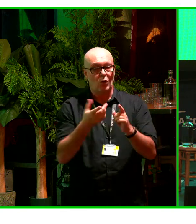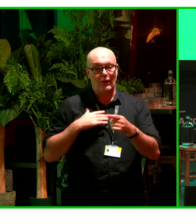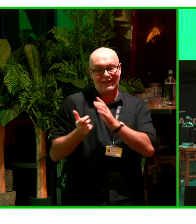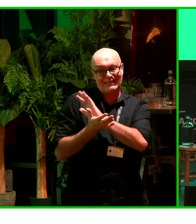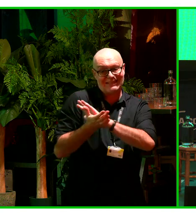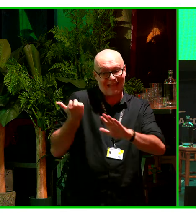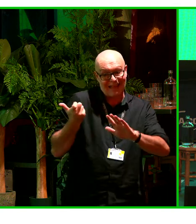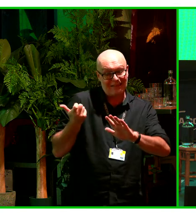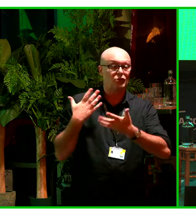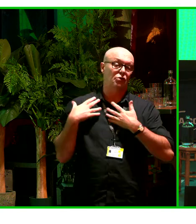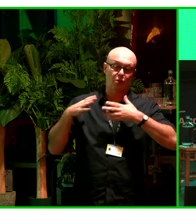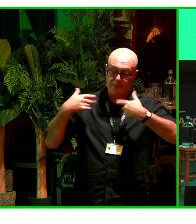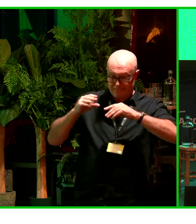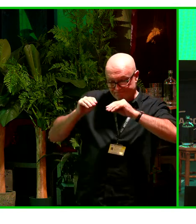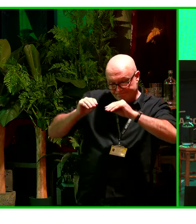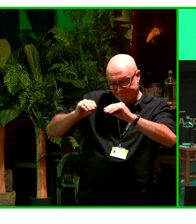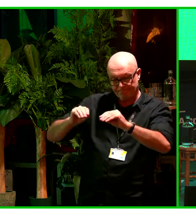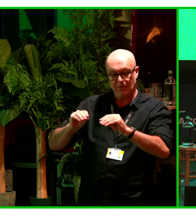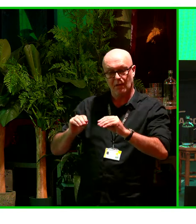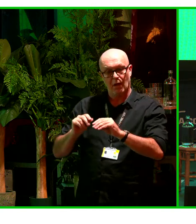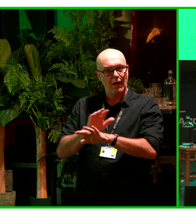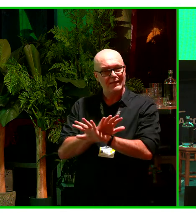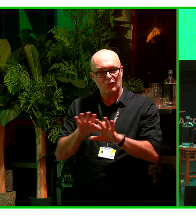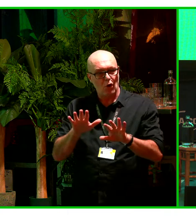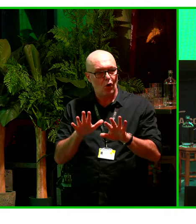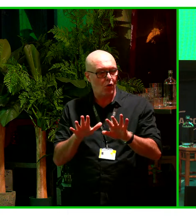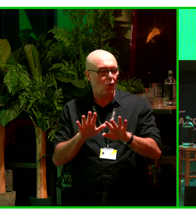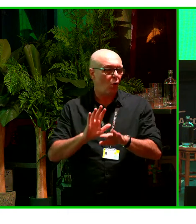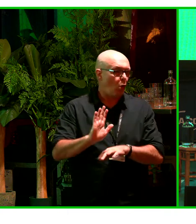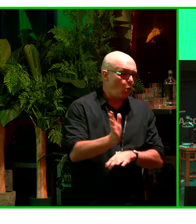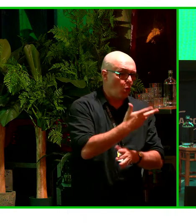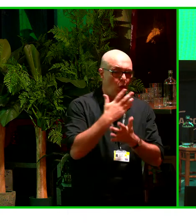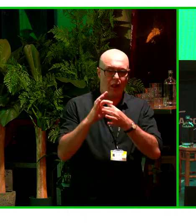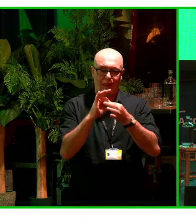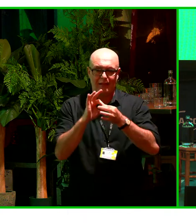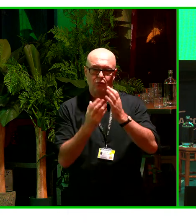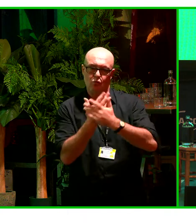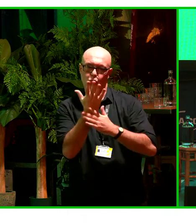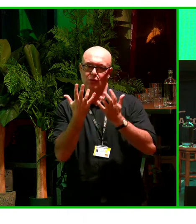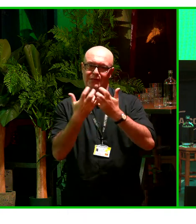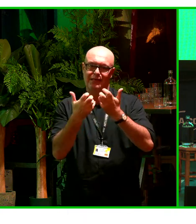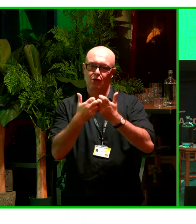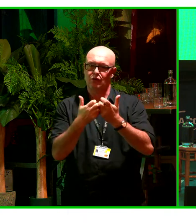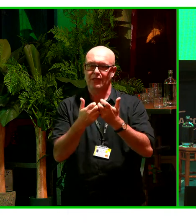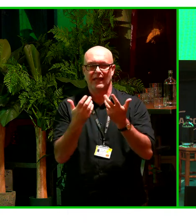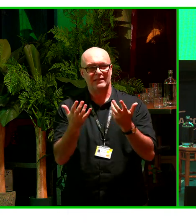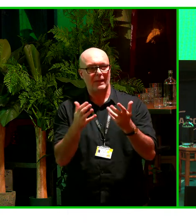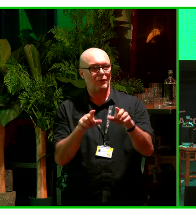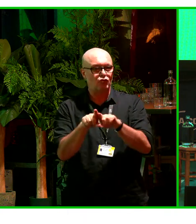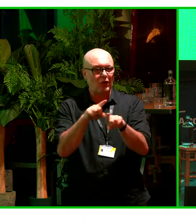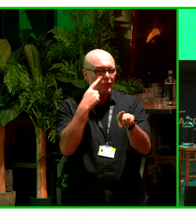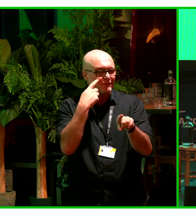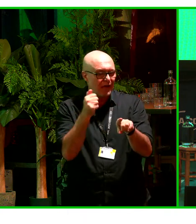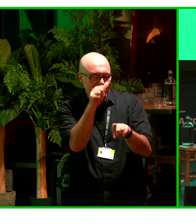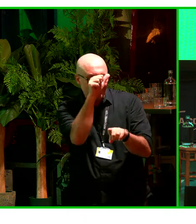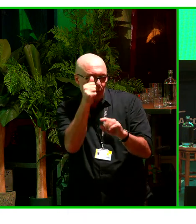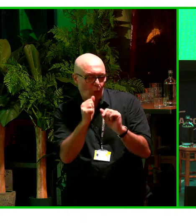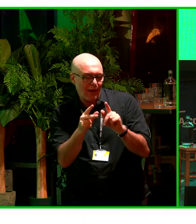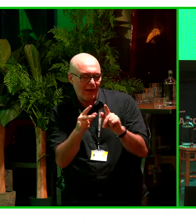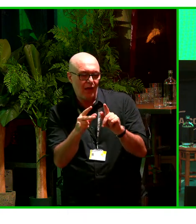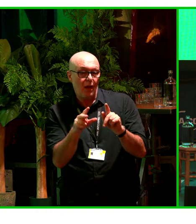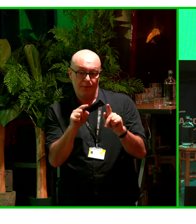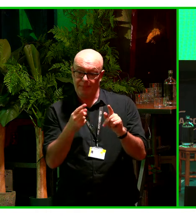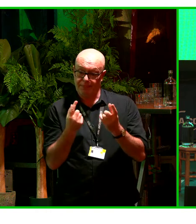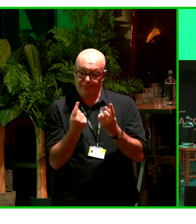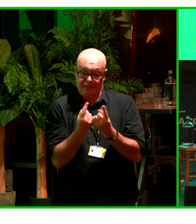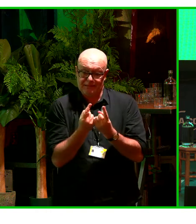that. It's not about new technology. This isn't about clever ways of doing things. This is stuff that we can do